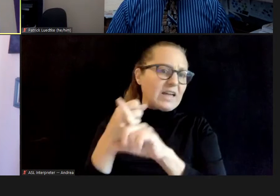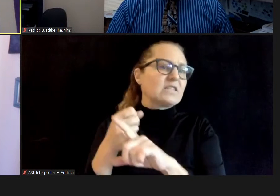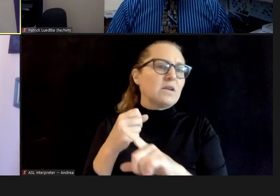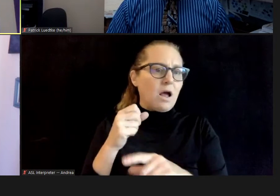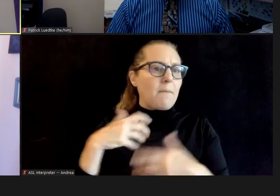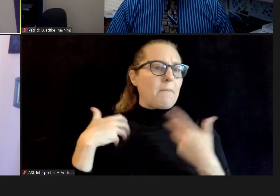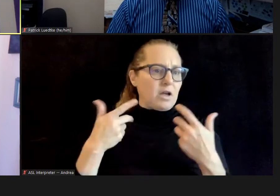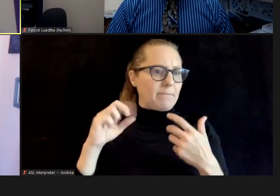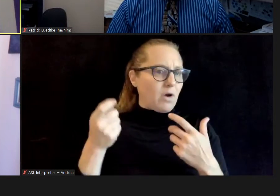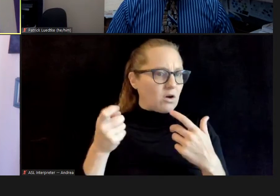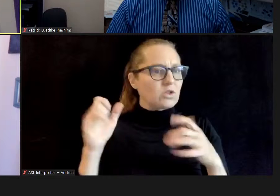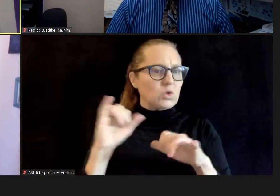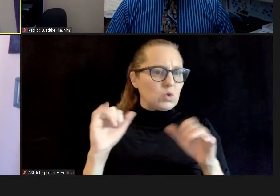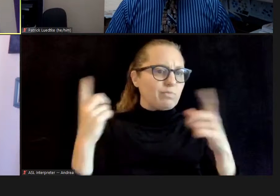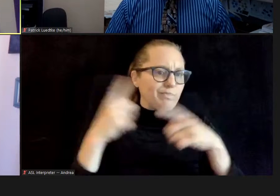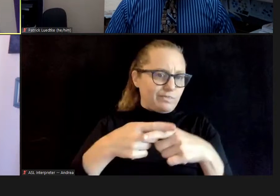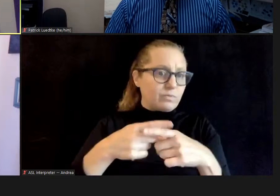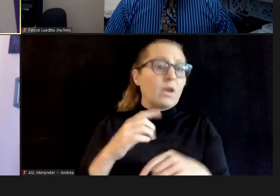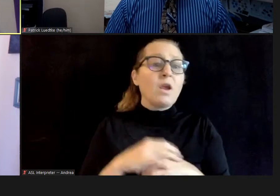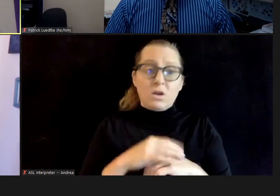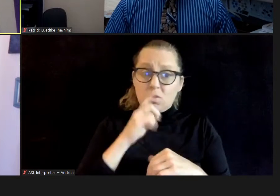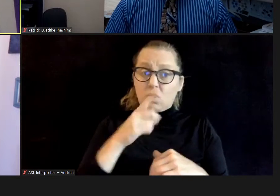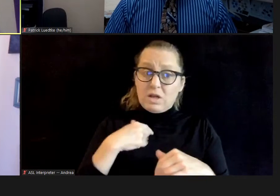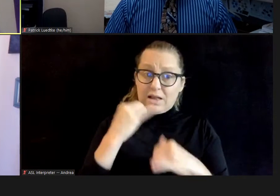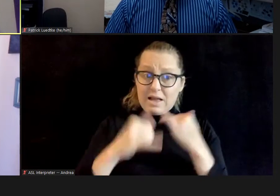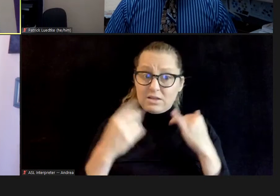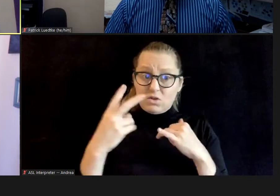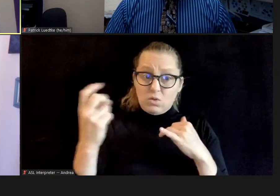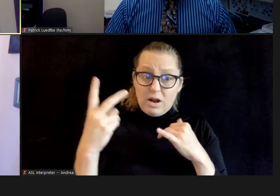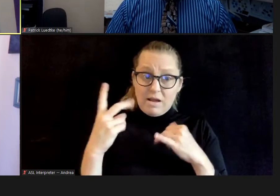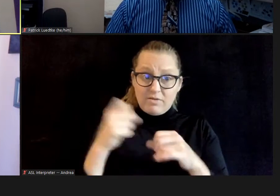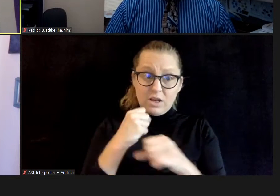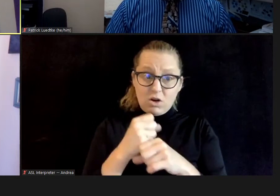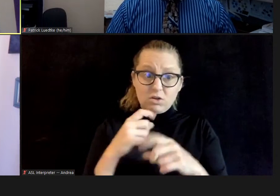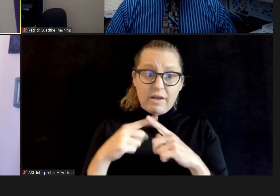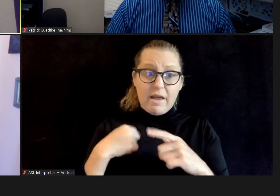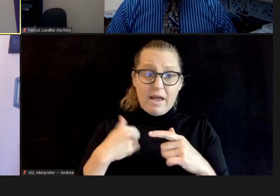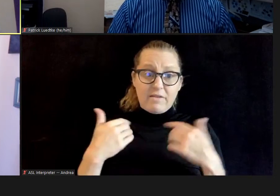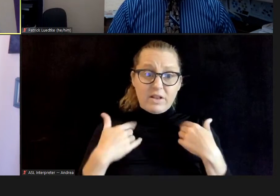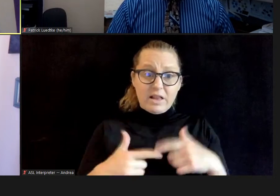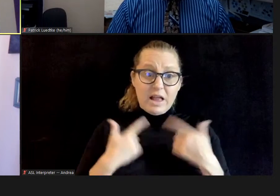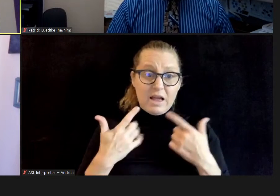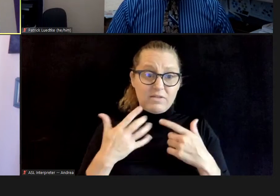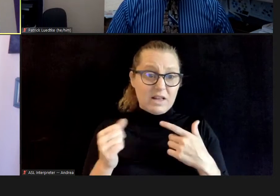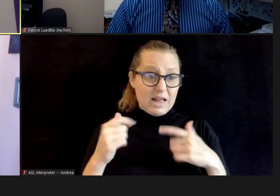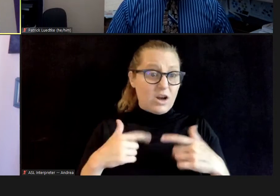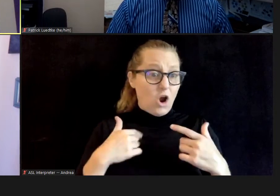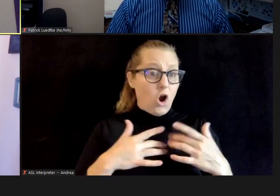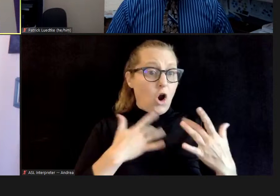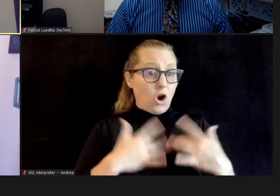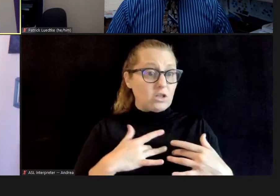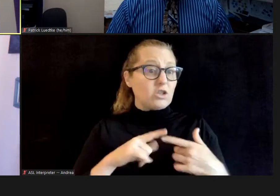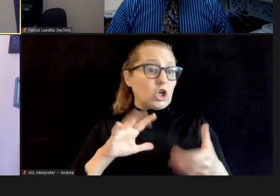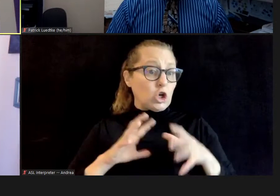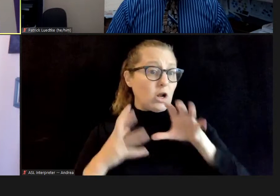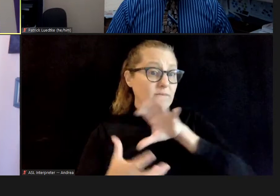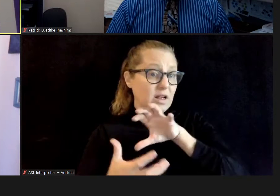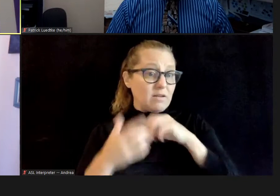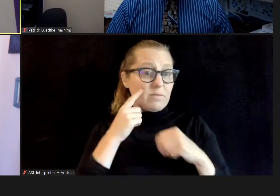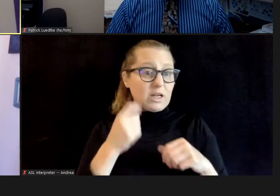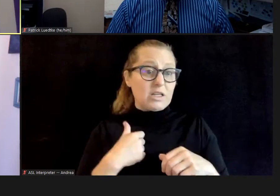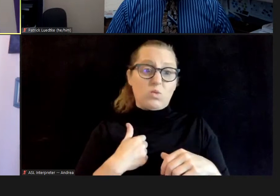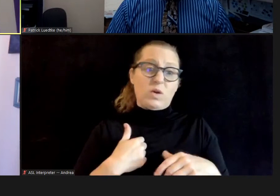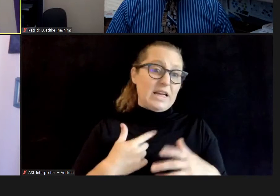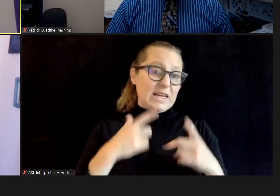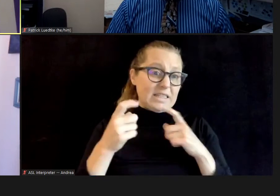start of the year. Over the last 2.5 years, we have had our lives and livelihoods turned upside down as we dealt with surge after